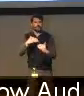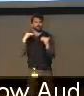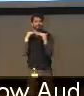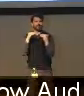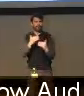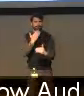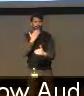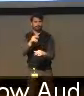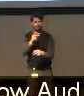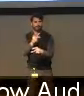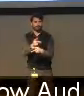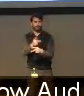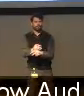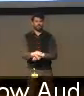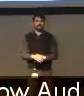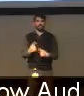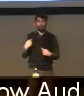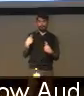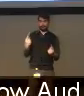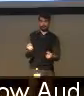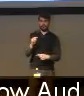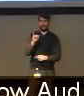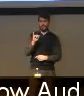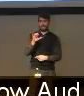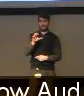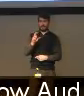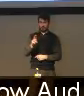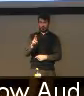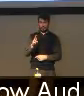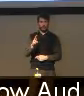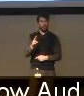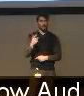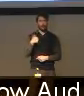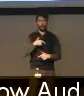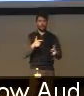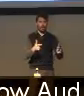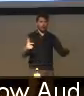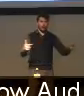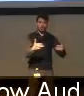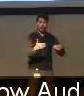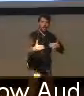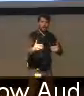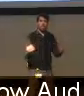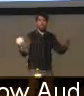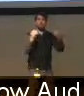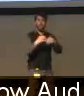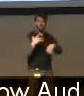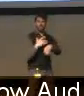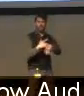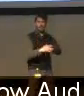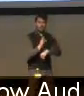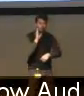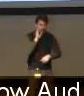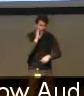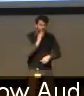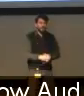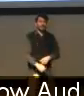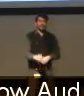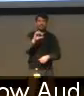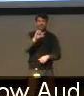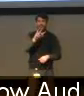saw we've really worked on ICU capacity, and we've dramatically increased that ICU capacity. We've brought the